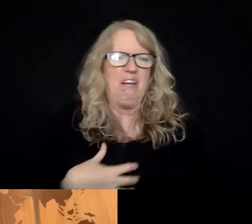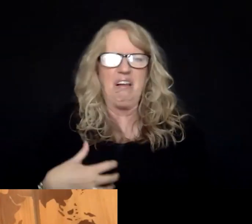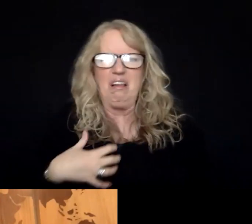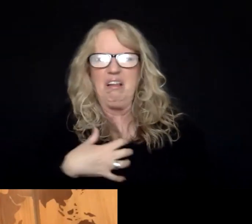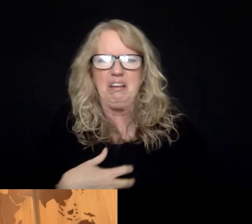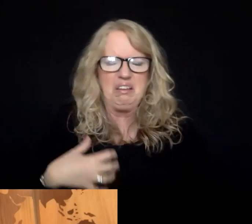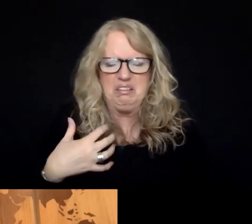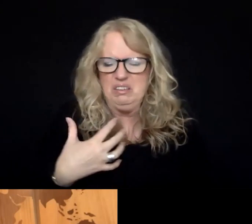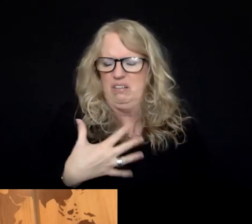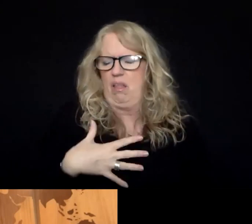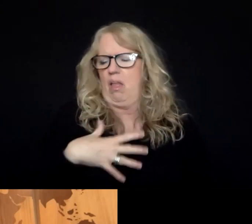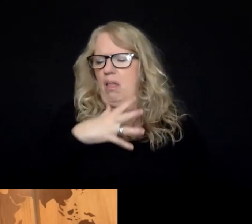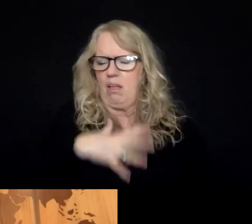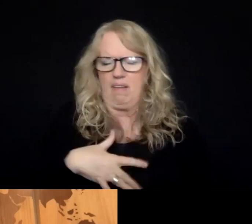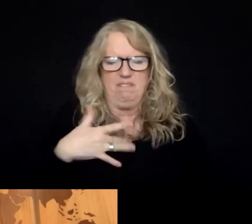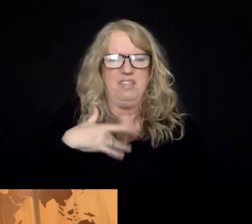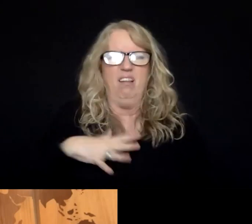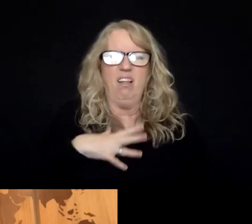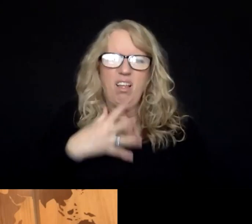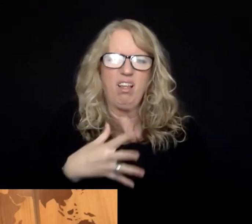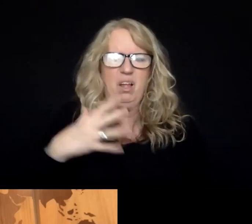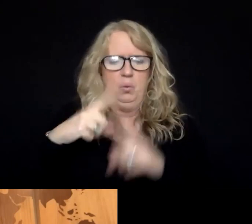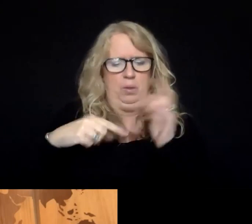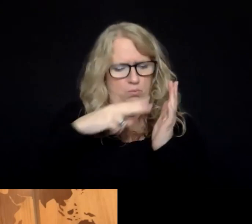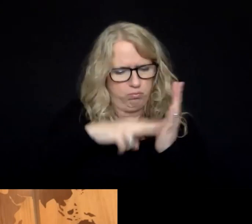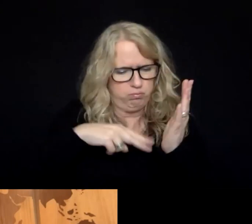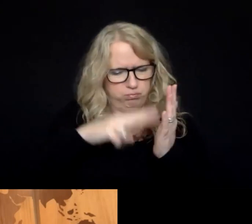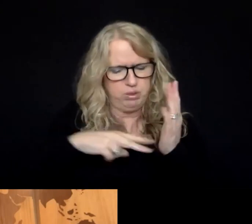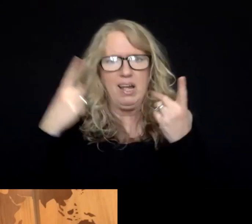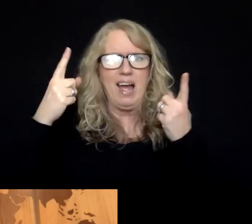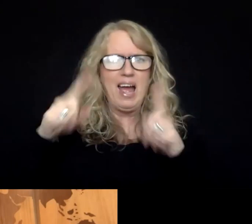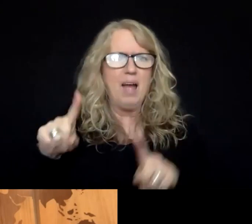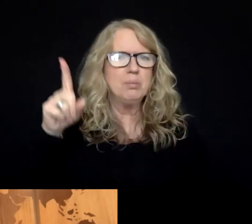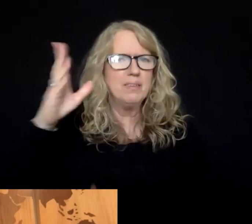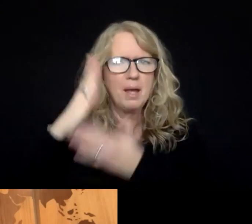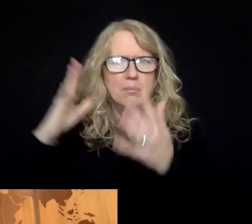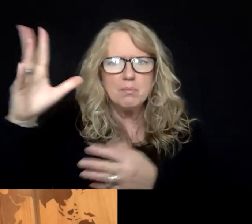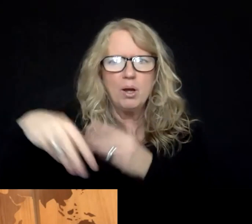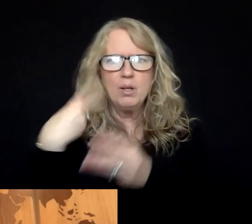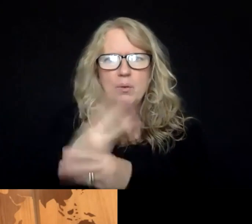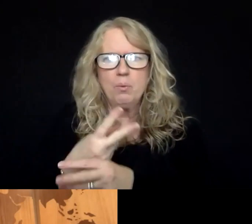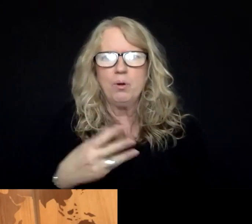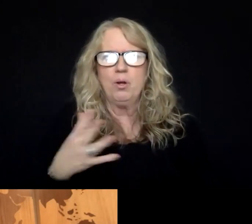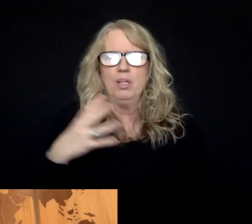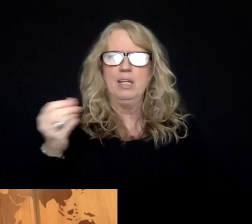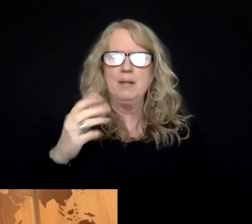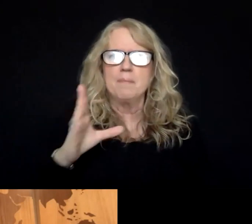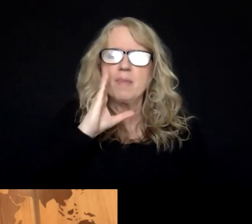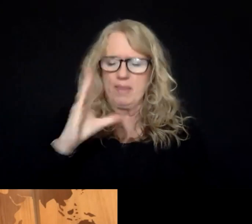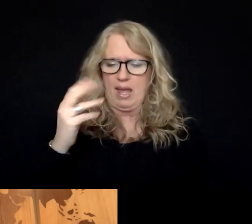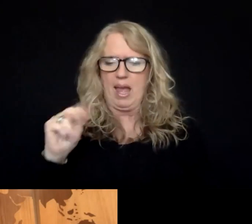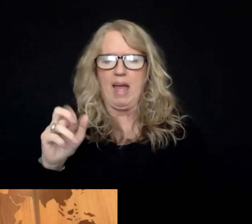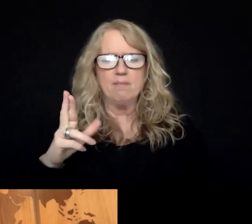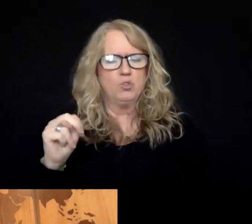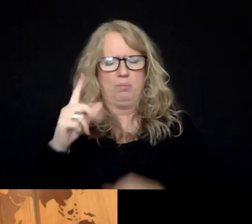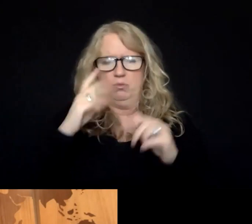feel queasy when I read about what's happening over in that part of the world. The insular cortex has neurons that can't